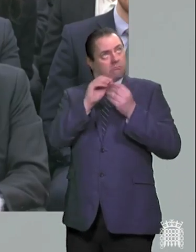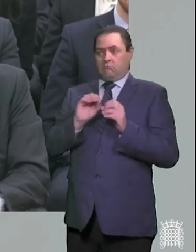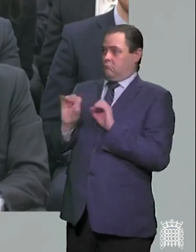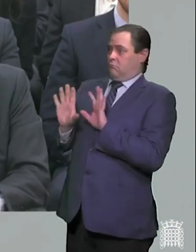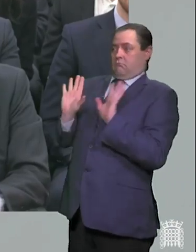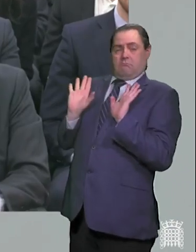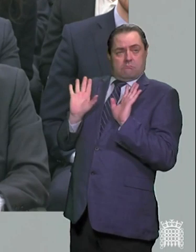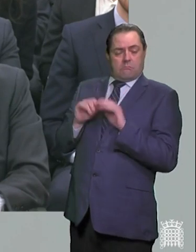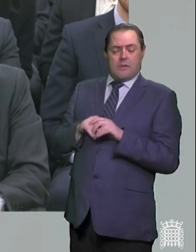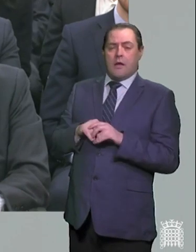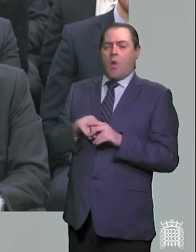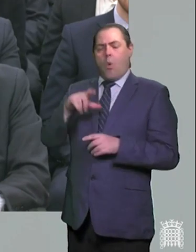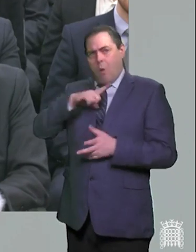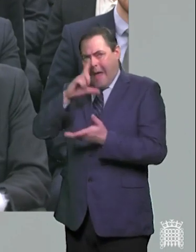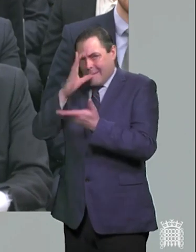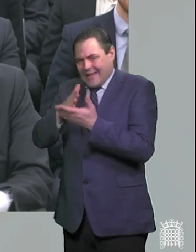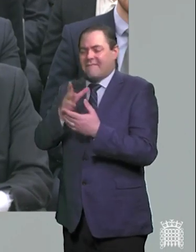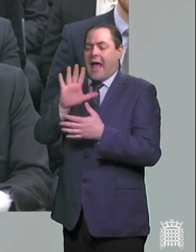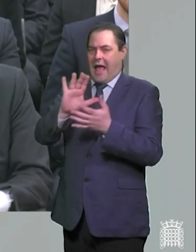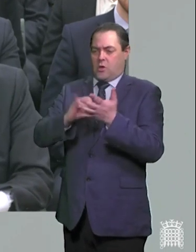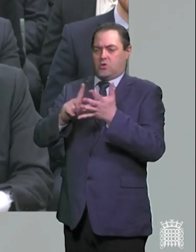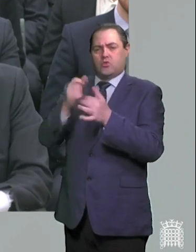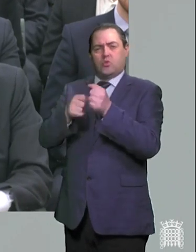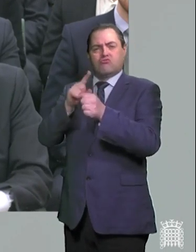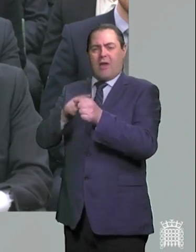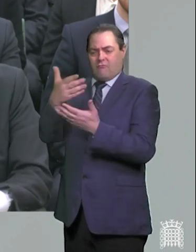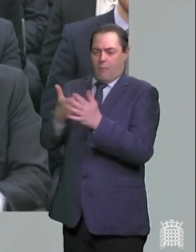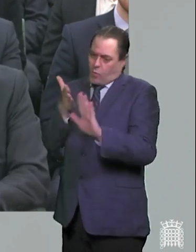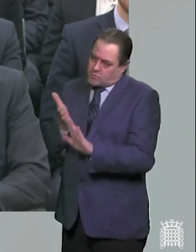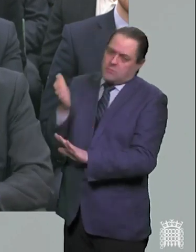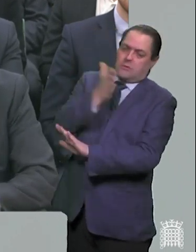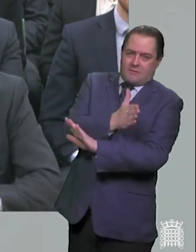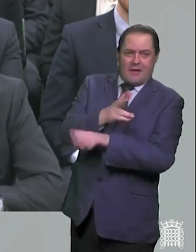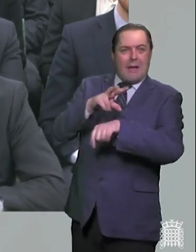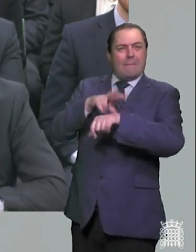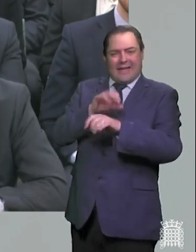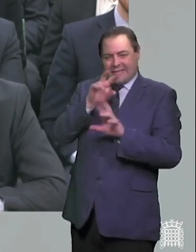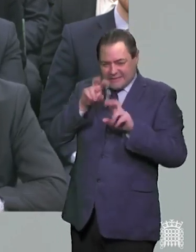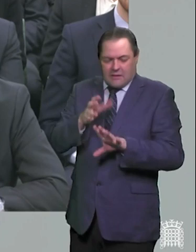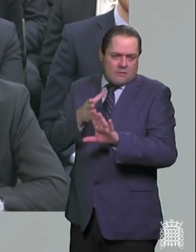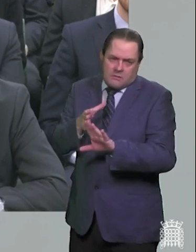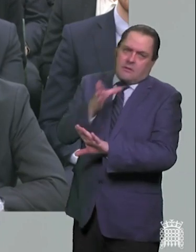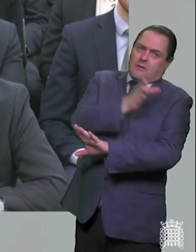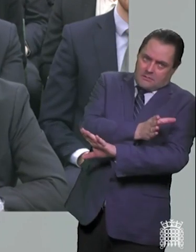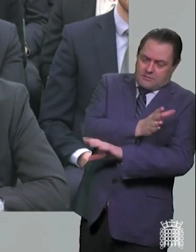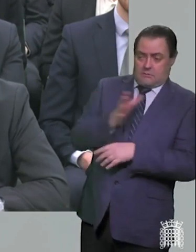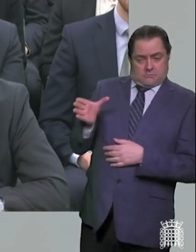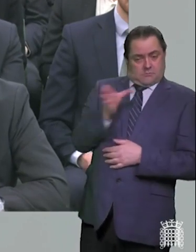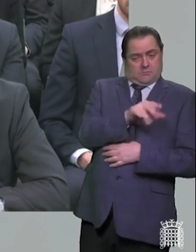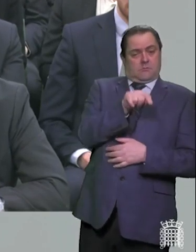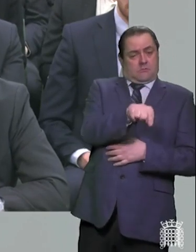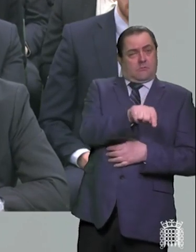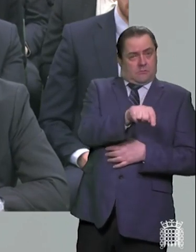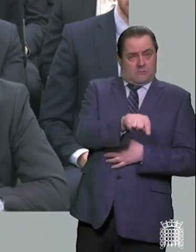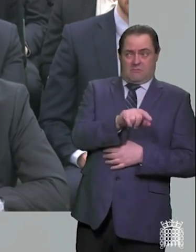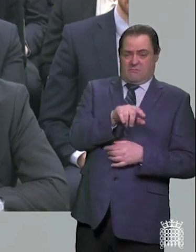to a time before the Sue Gray report, before the police investigation, back to a time where, as the evidence